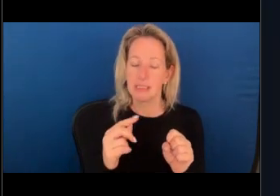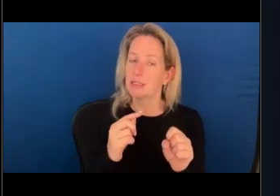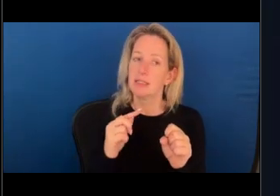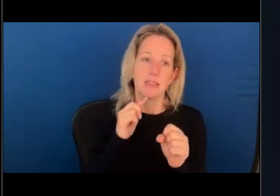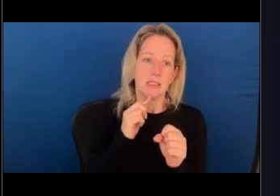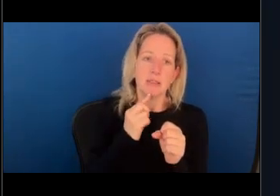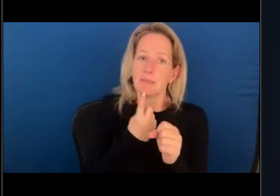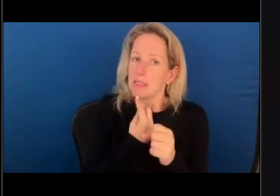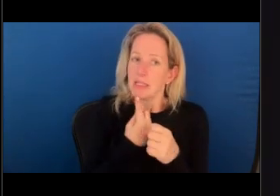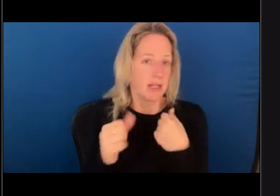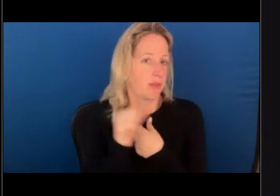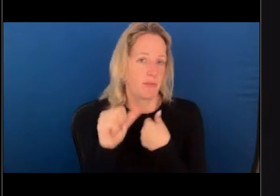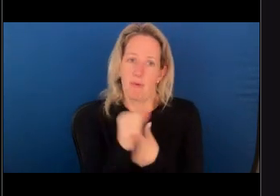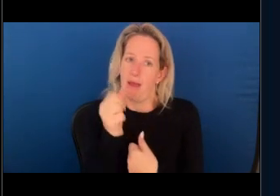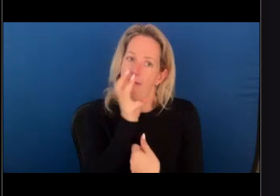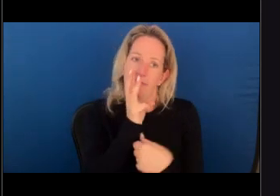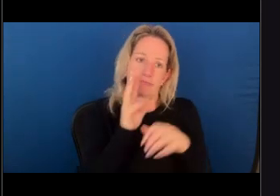change.